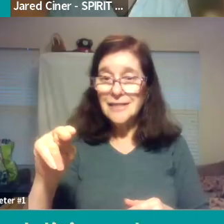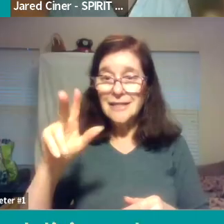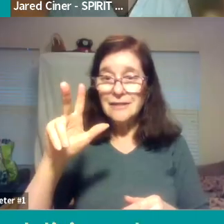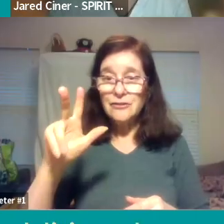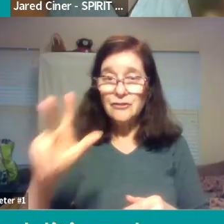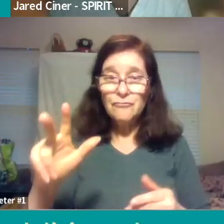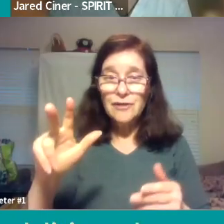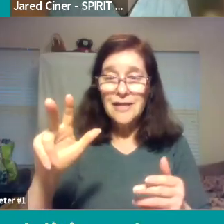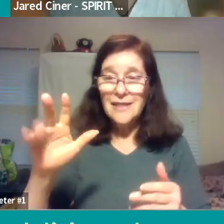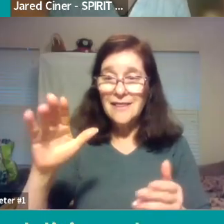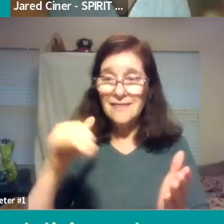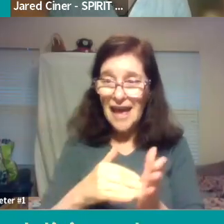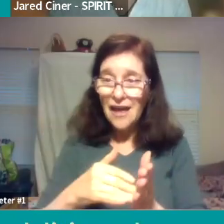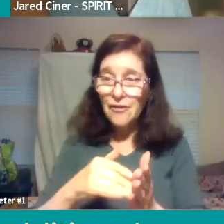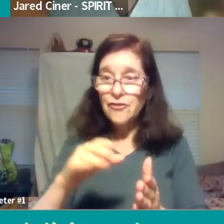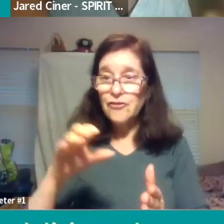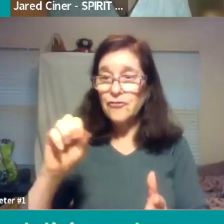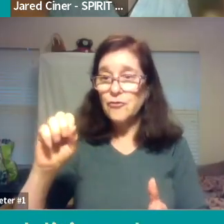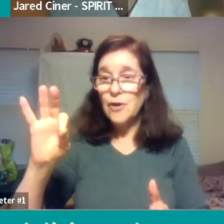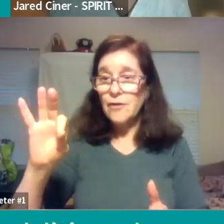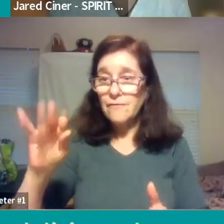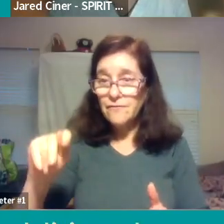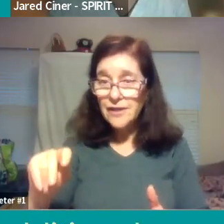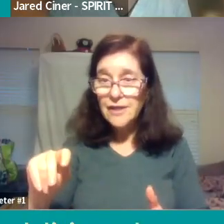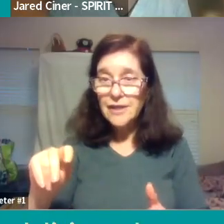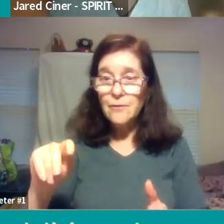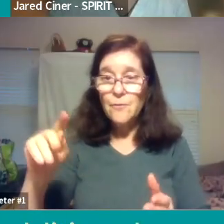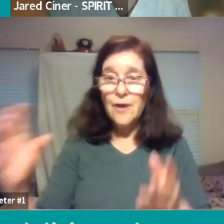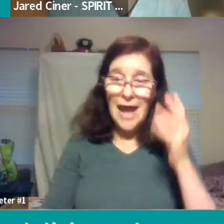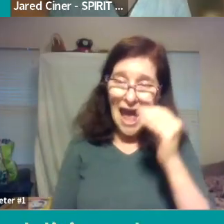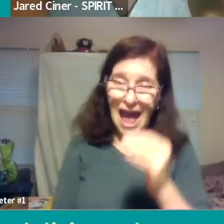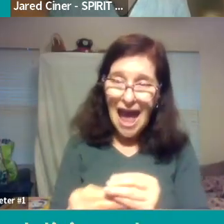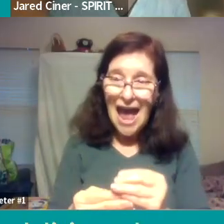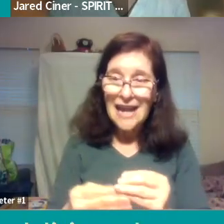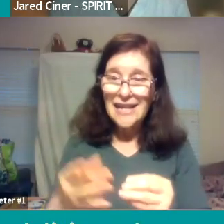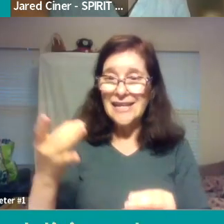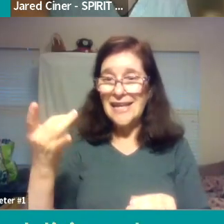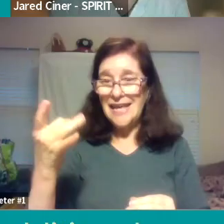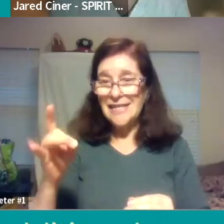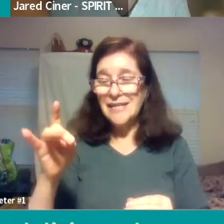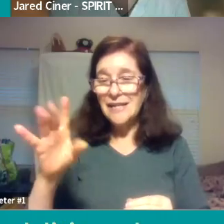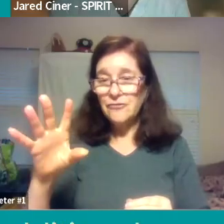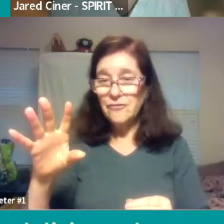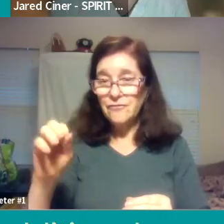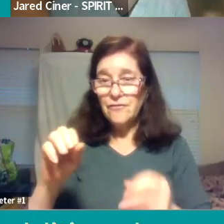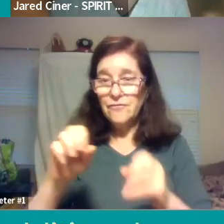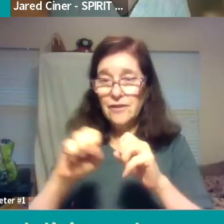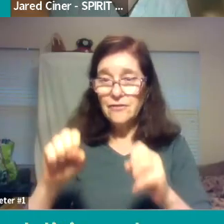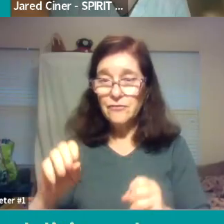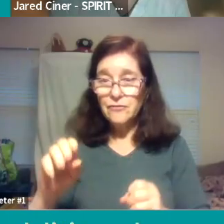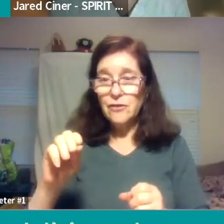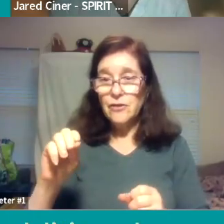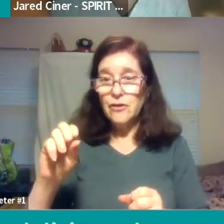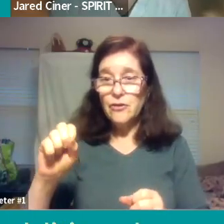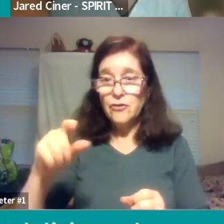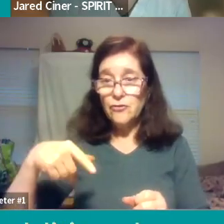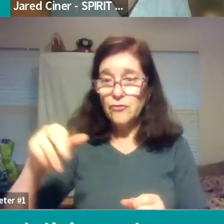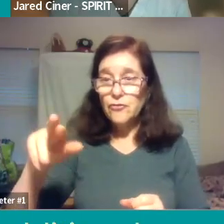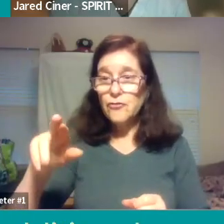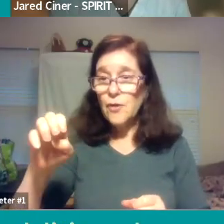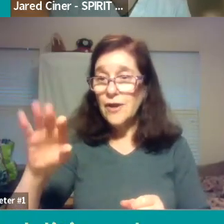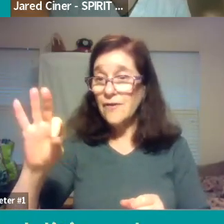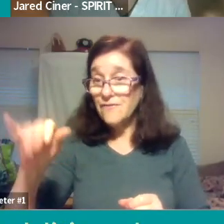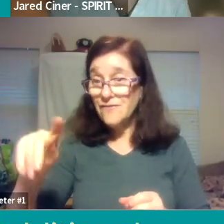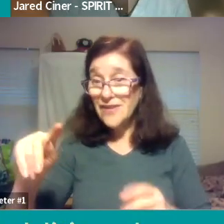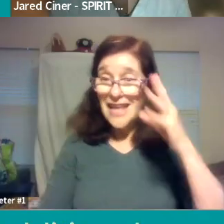space. So we're going to have another 1,850 square feet added on. So the exercise space is going to be almost twice as big. And